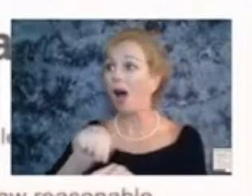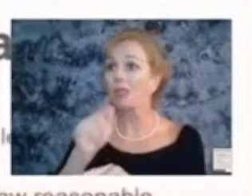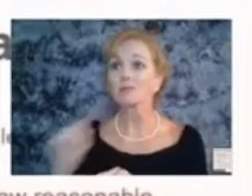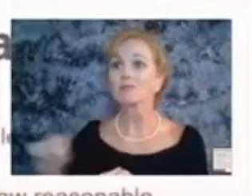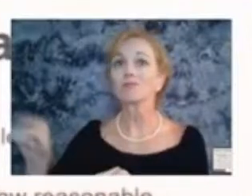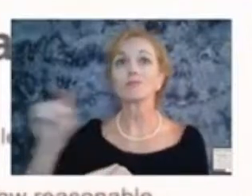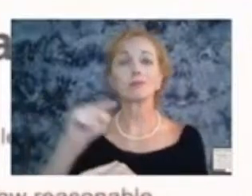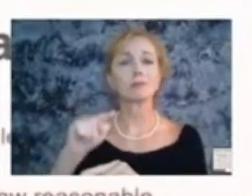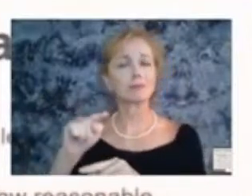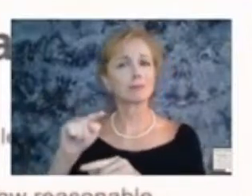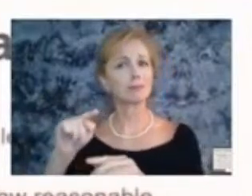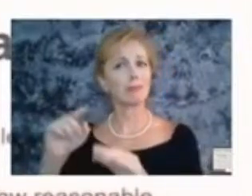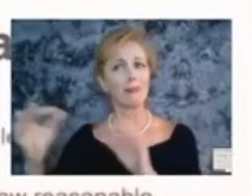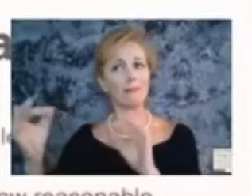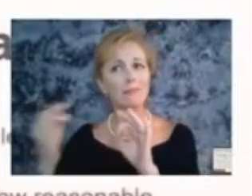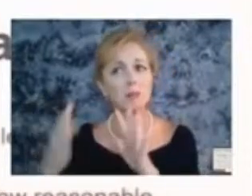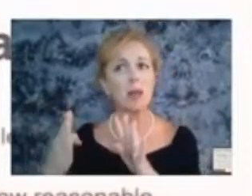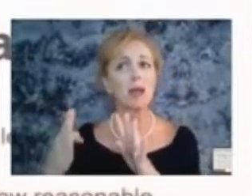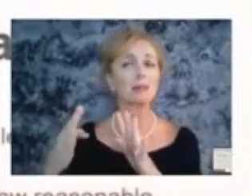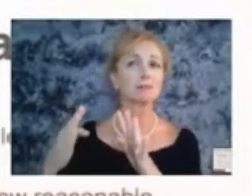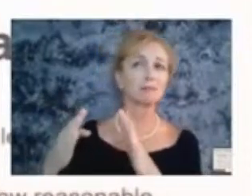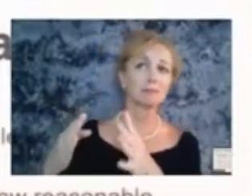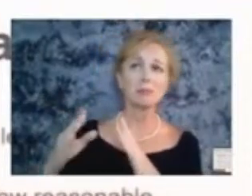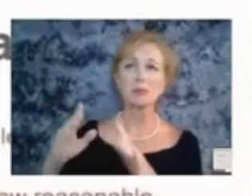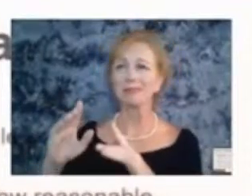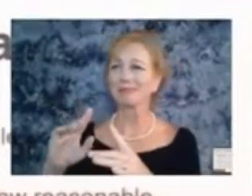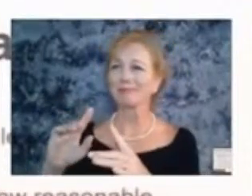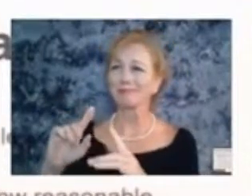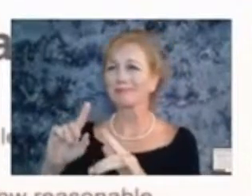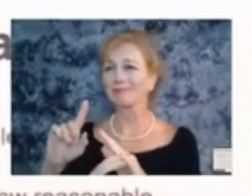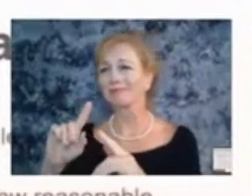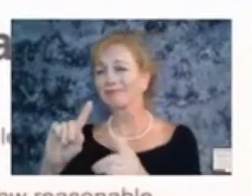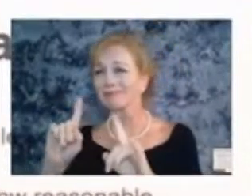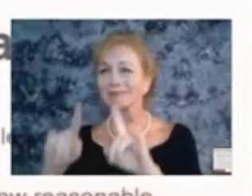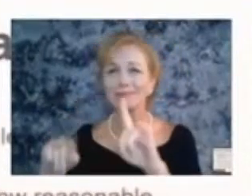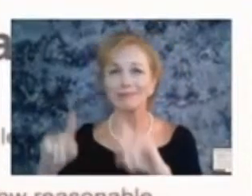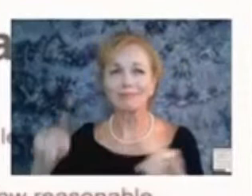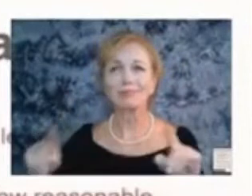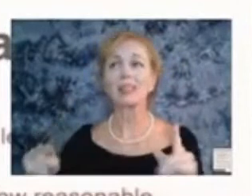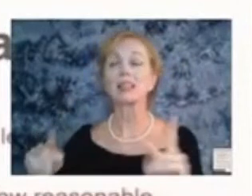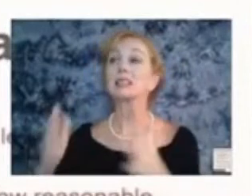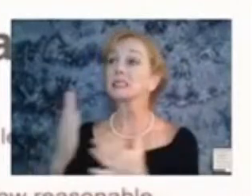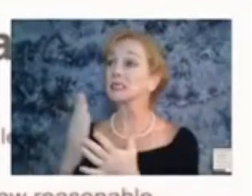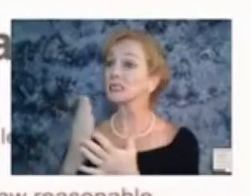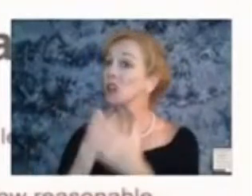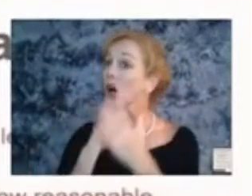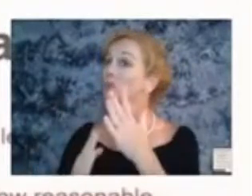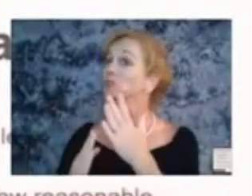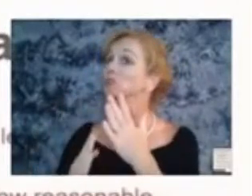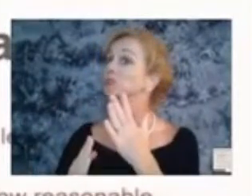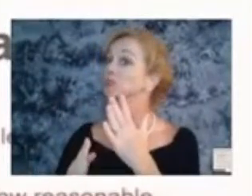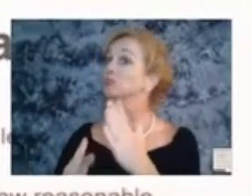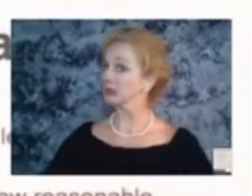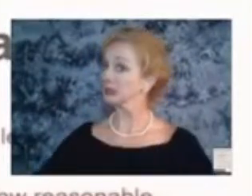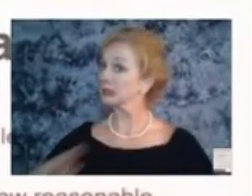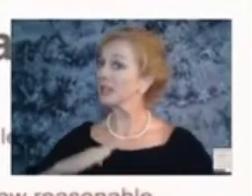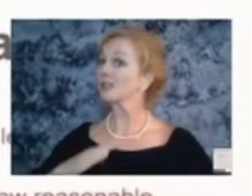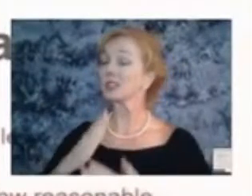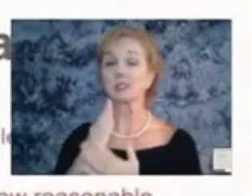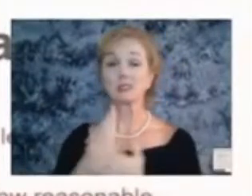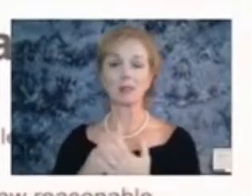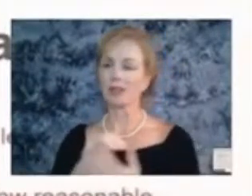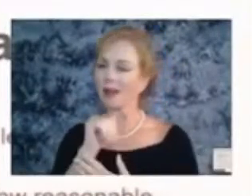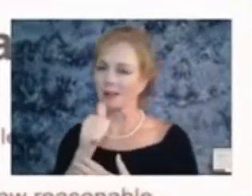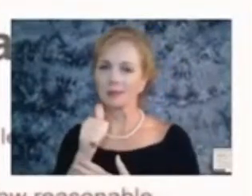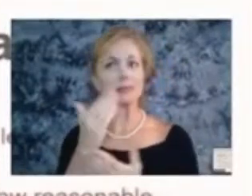mixed. In some instances, people are getting the sweet spot, exactly what they need. Most of the time, our students feel like they have access to their teachers, but they may